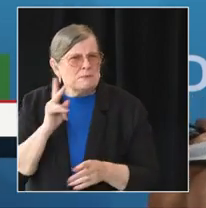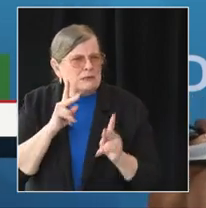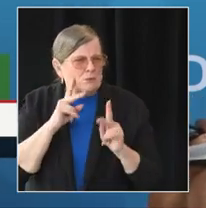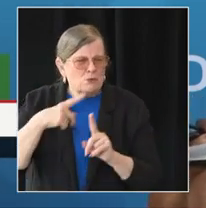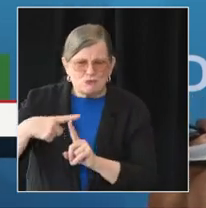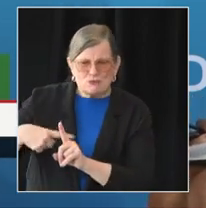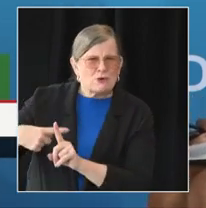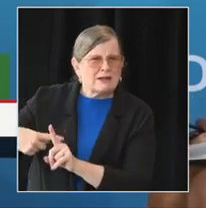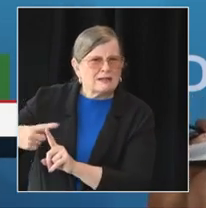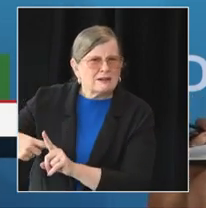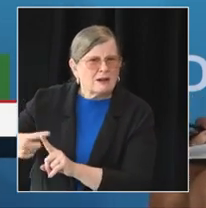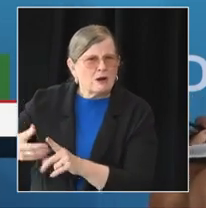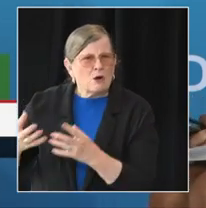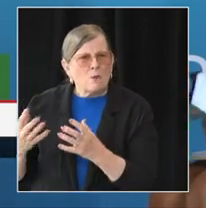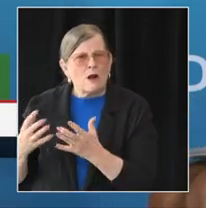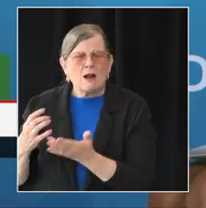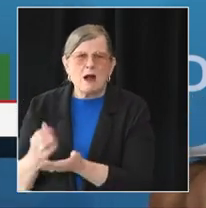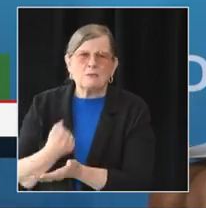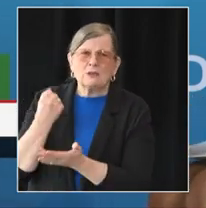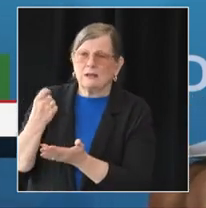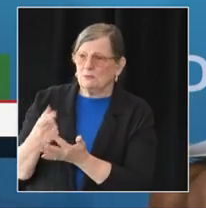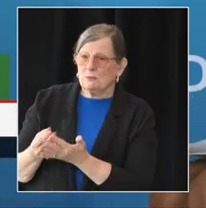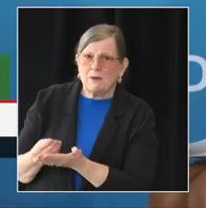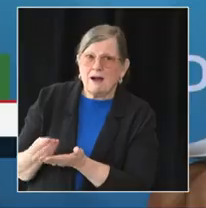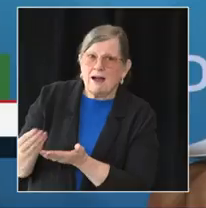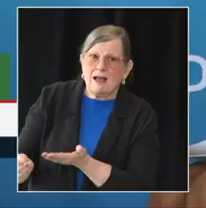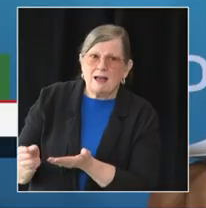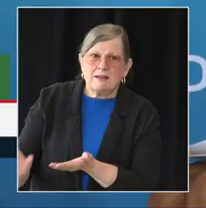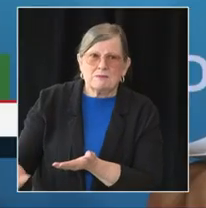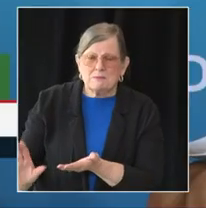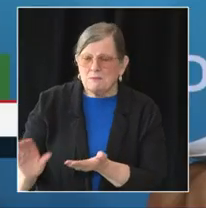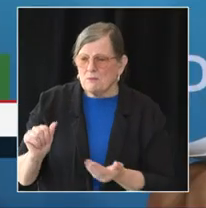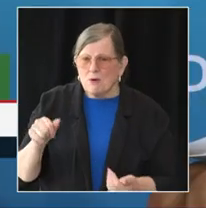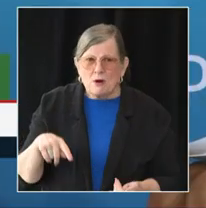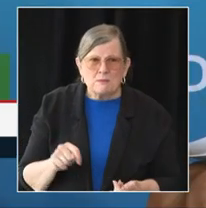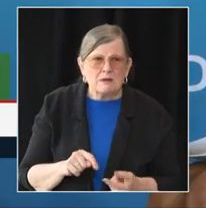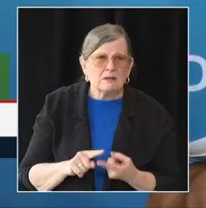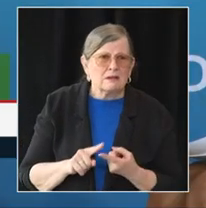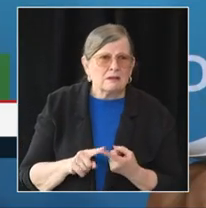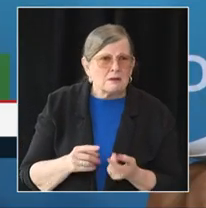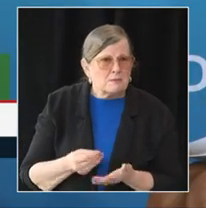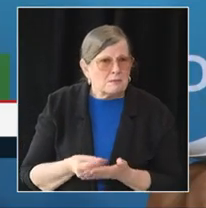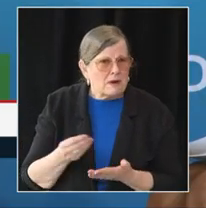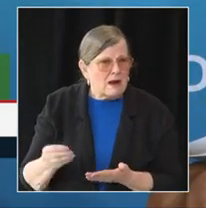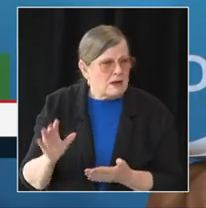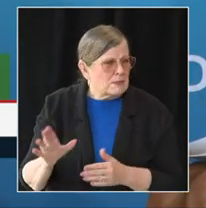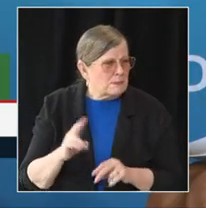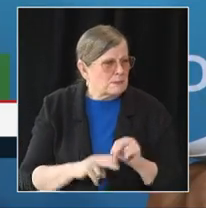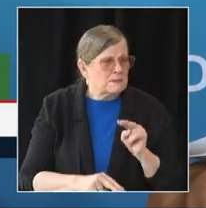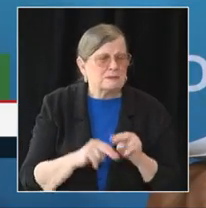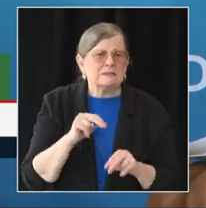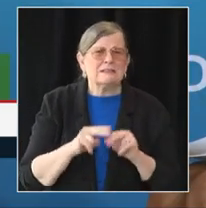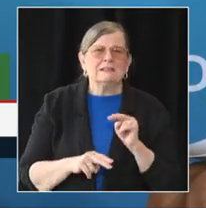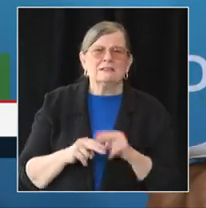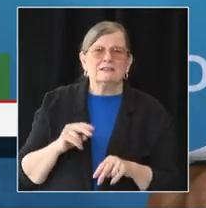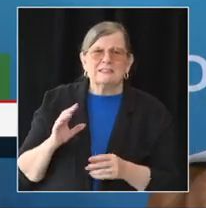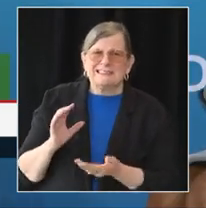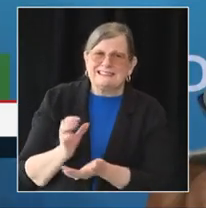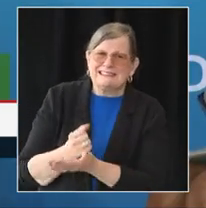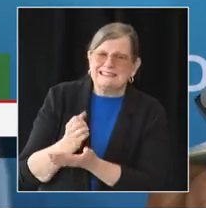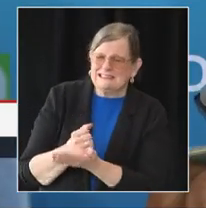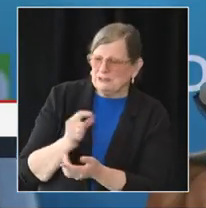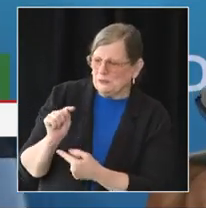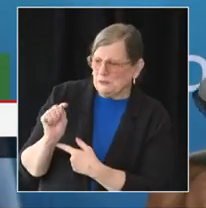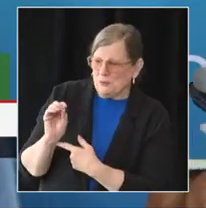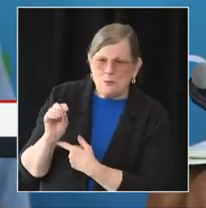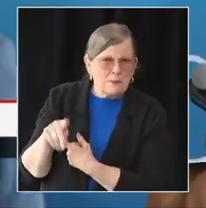to purchase their affordable housing unit or building are able to take advantage of TOPA.